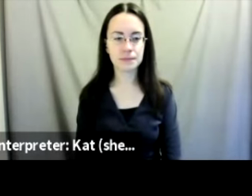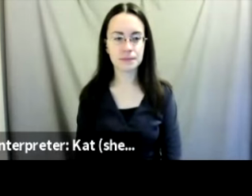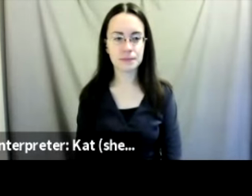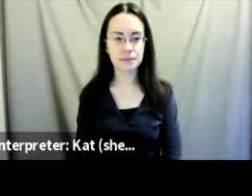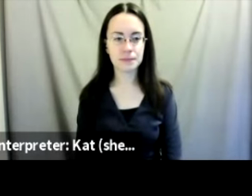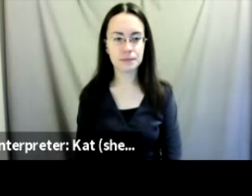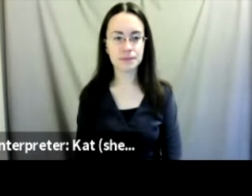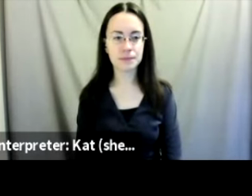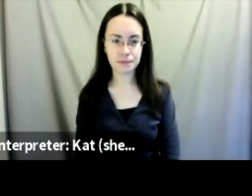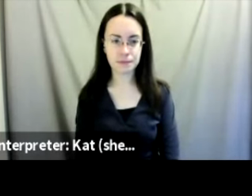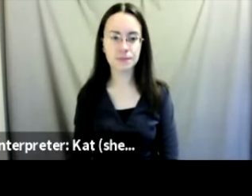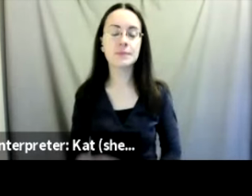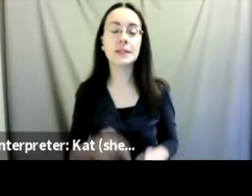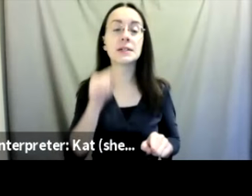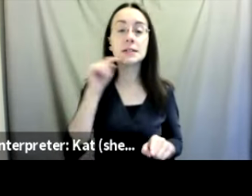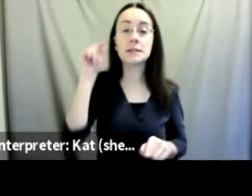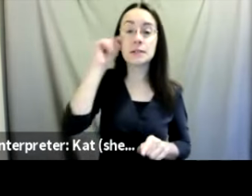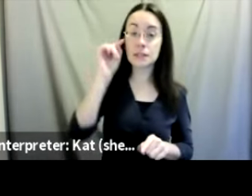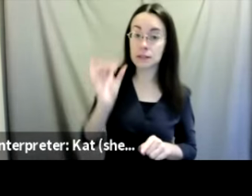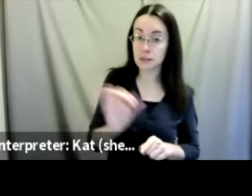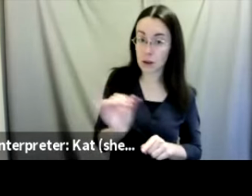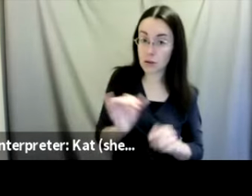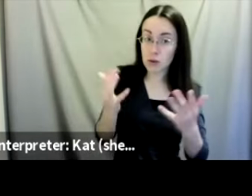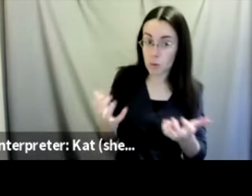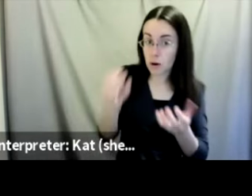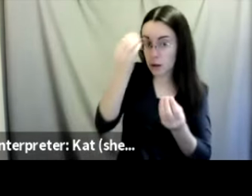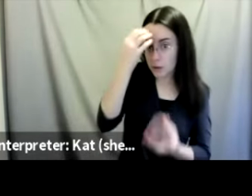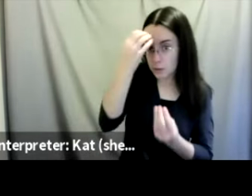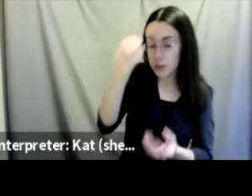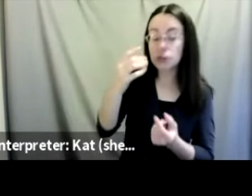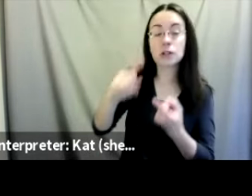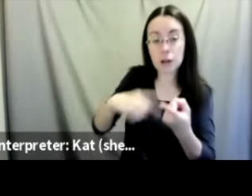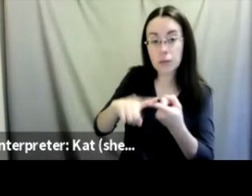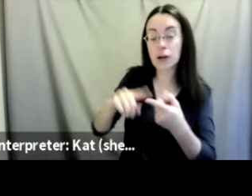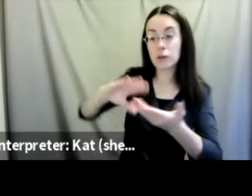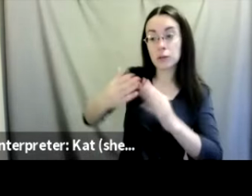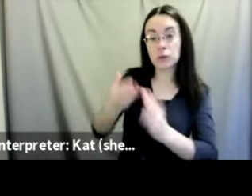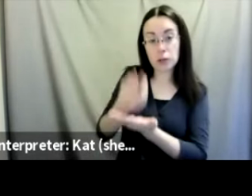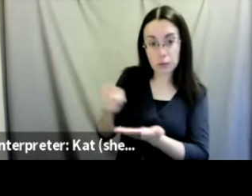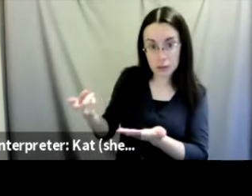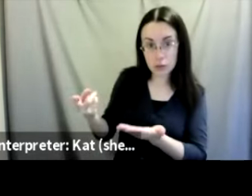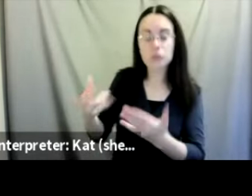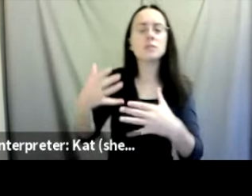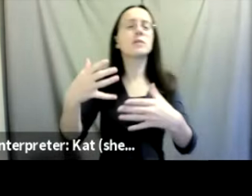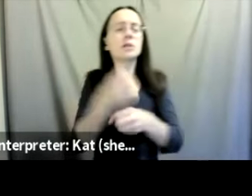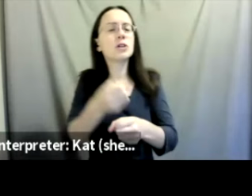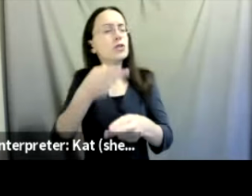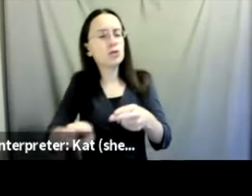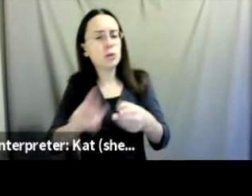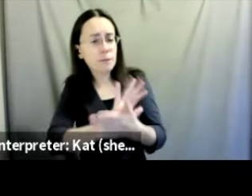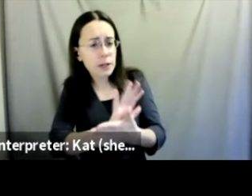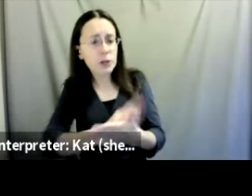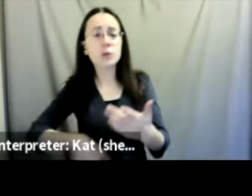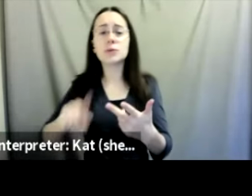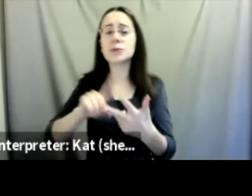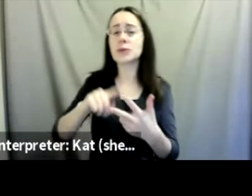They also wanted to be presented with information about community resources in the form of short informative videos, paper flyers,